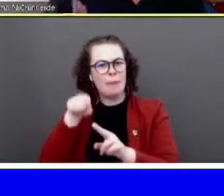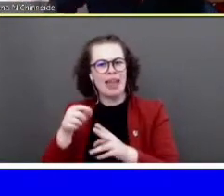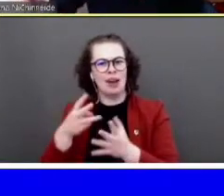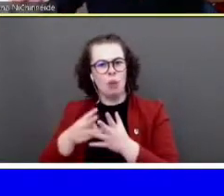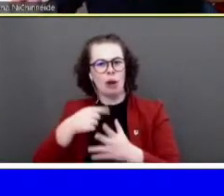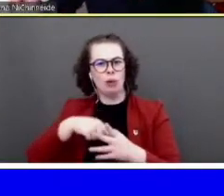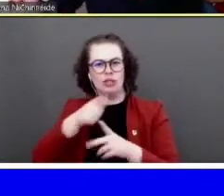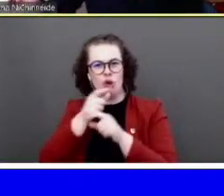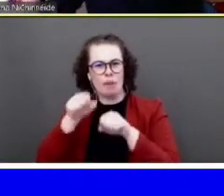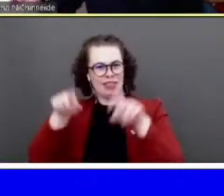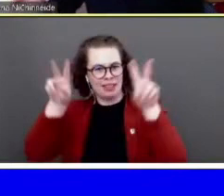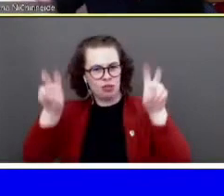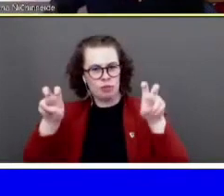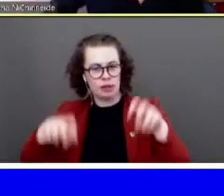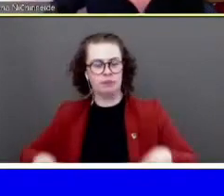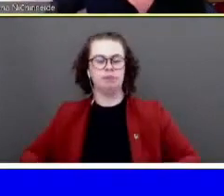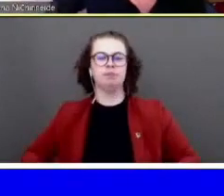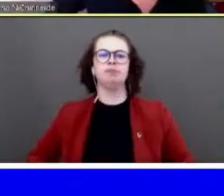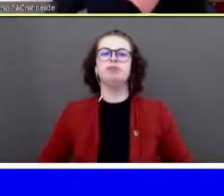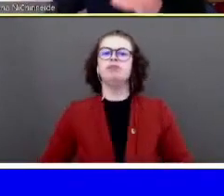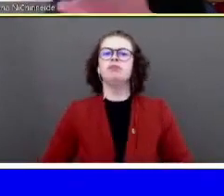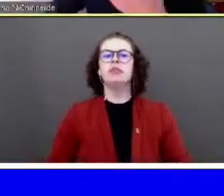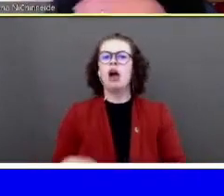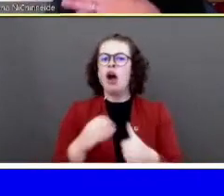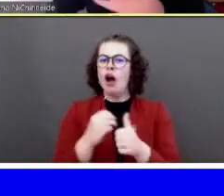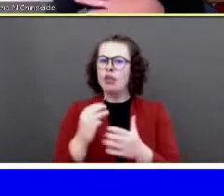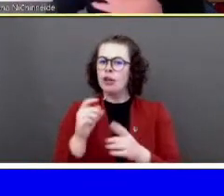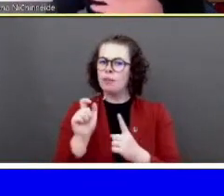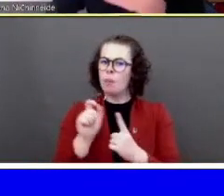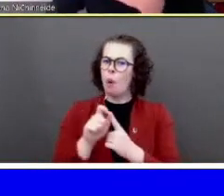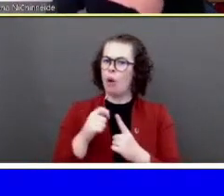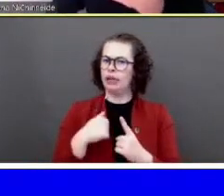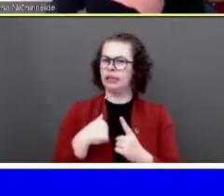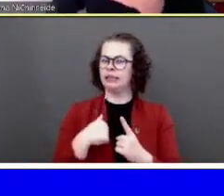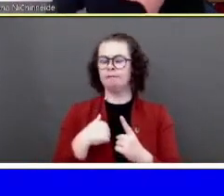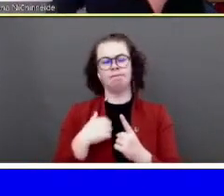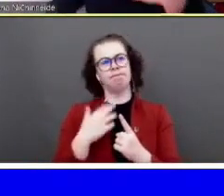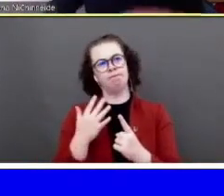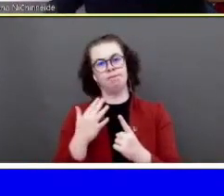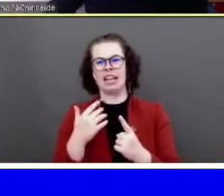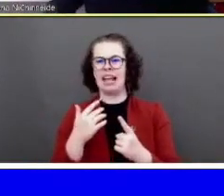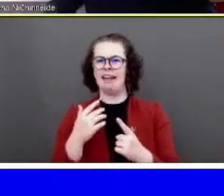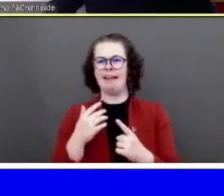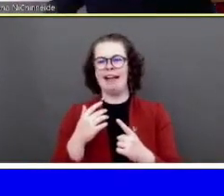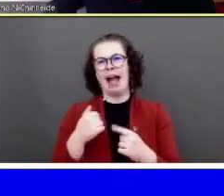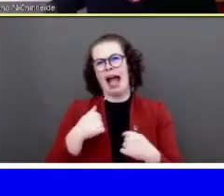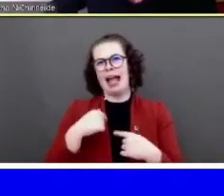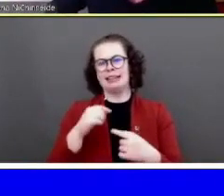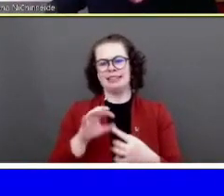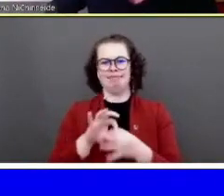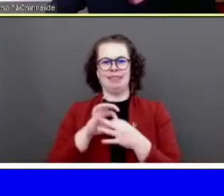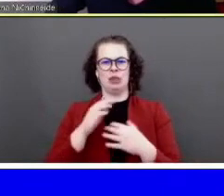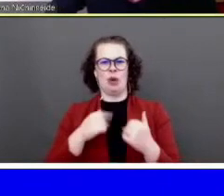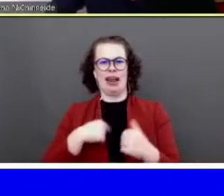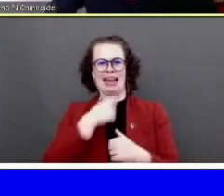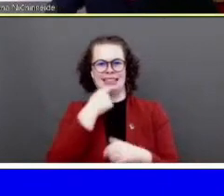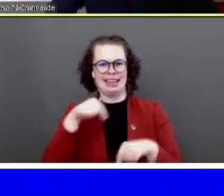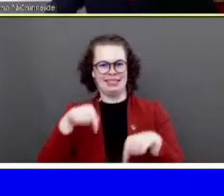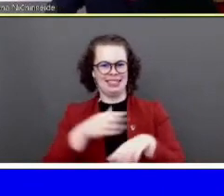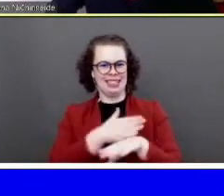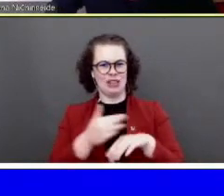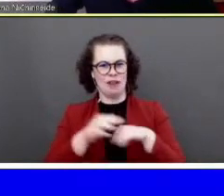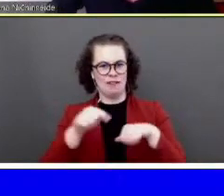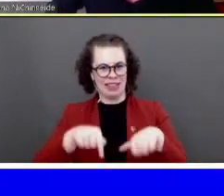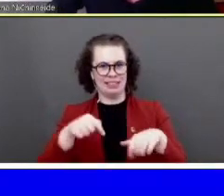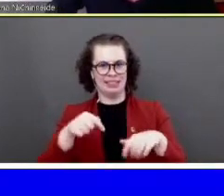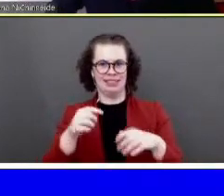Also just a point on diversion that comes up. I mean, of course, this just kind of recalls what I was saying at the outset. It's so important that we